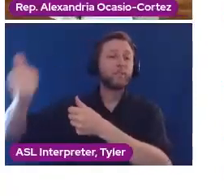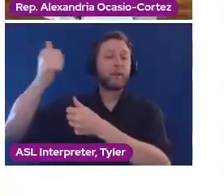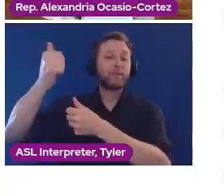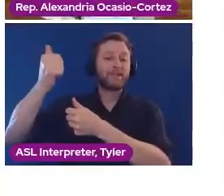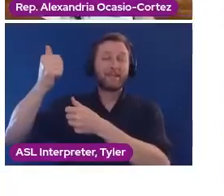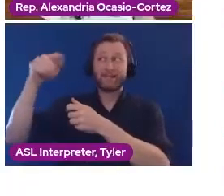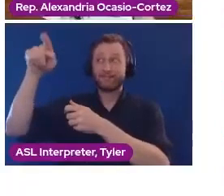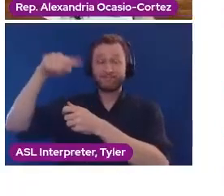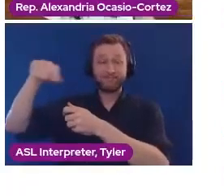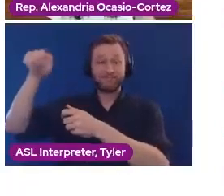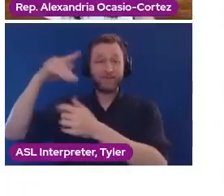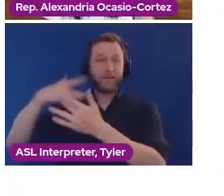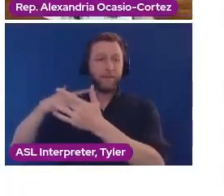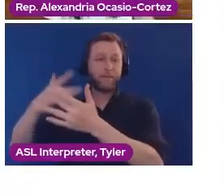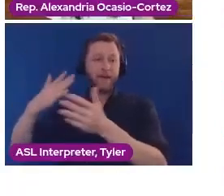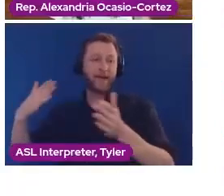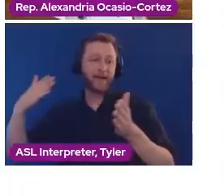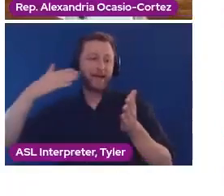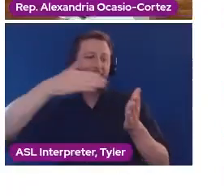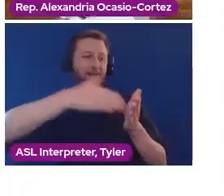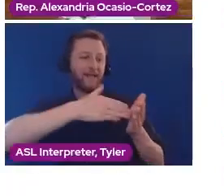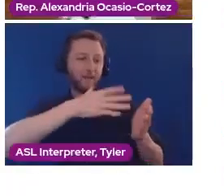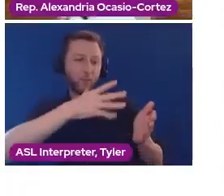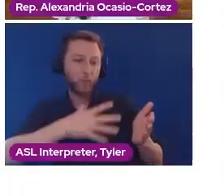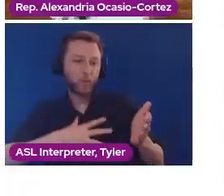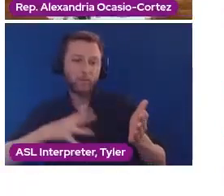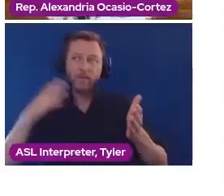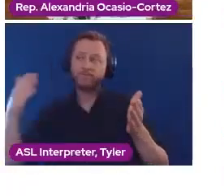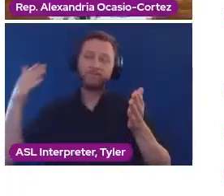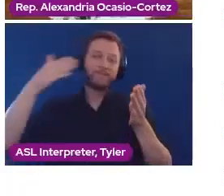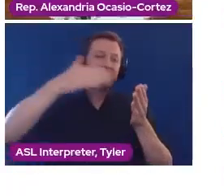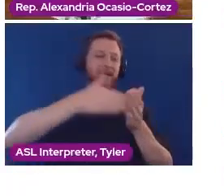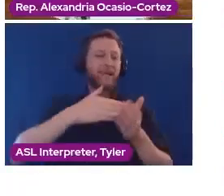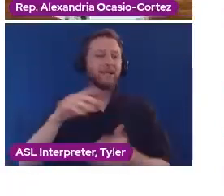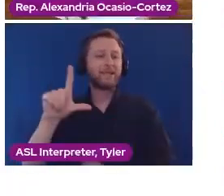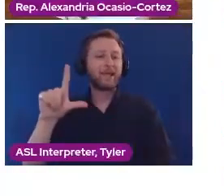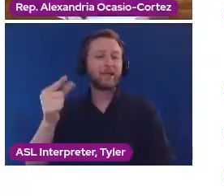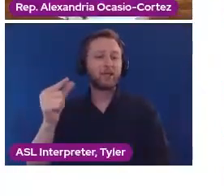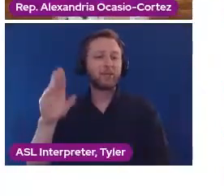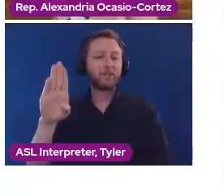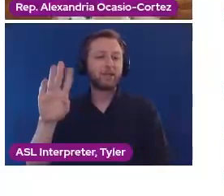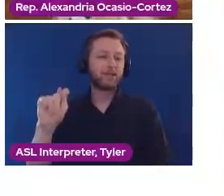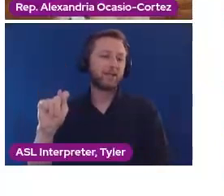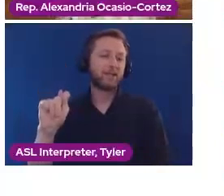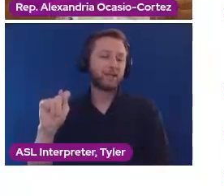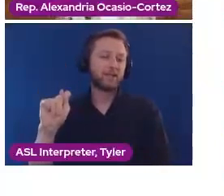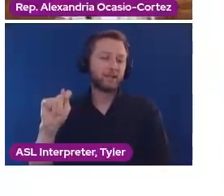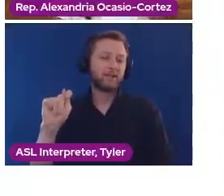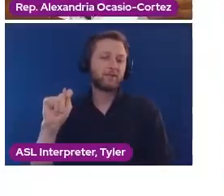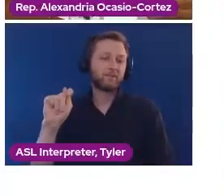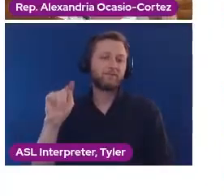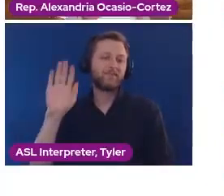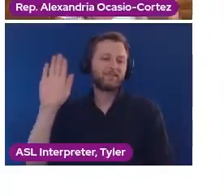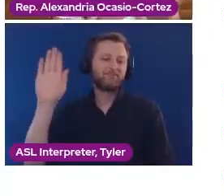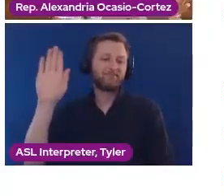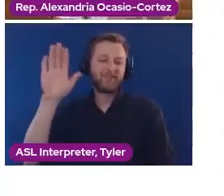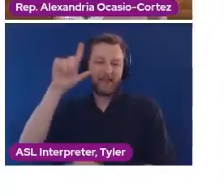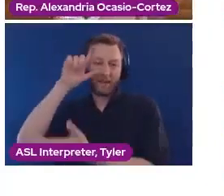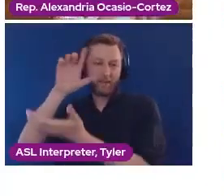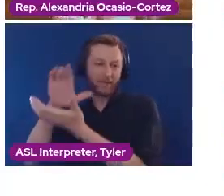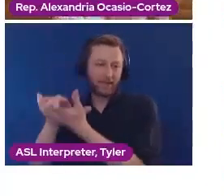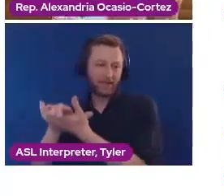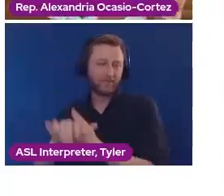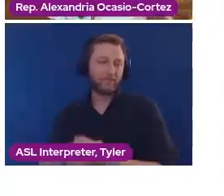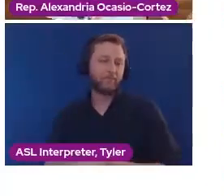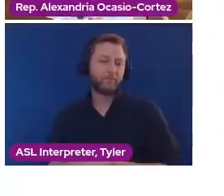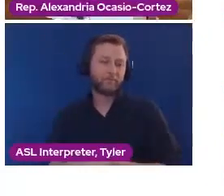anti-LGBT and misogynistic ideologies. And I personally believe that when we see with